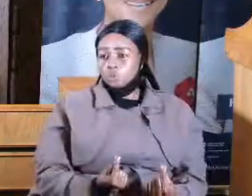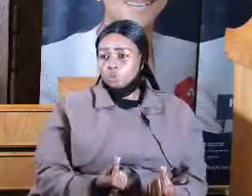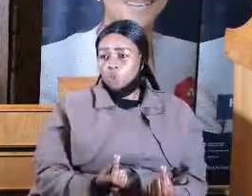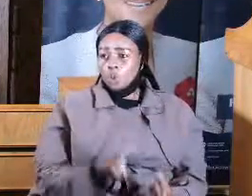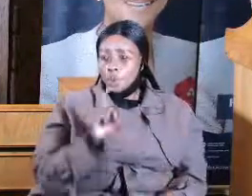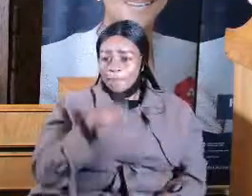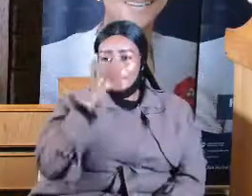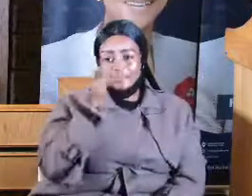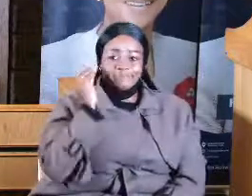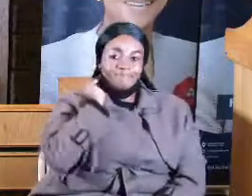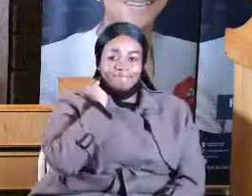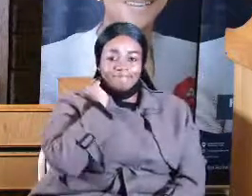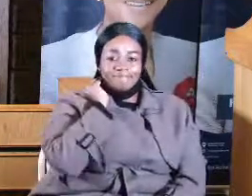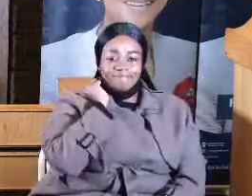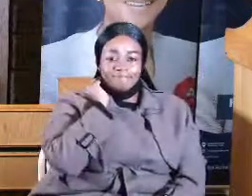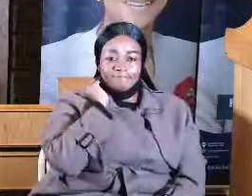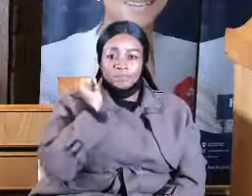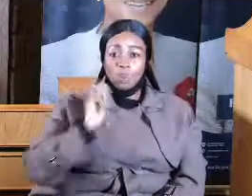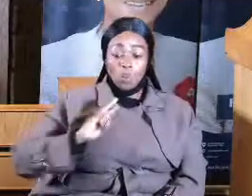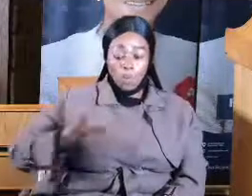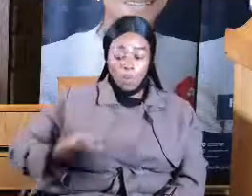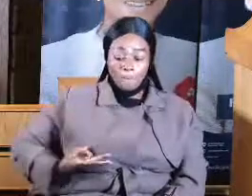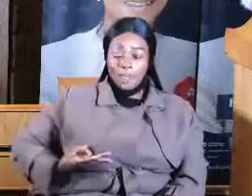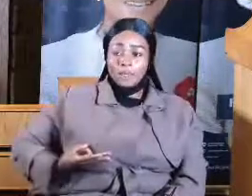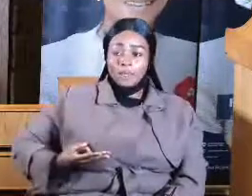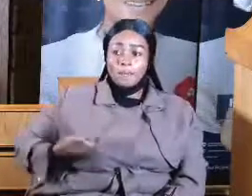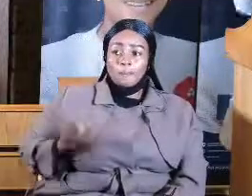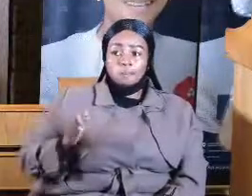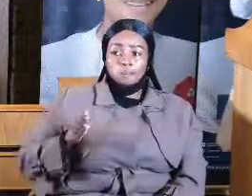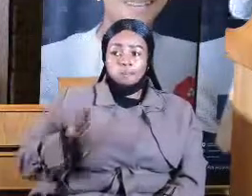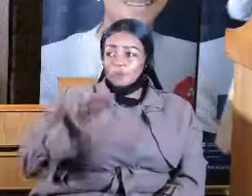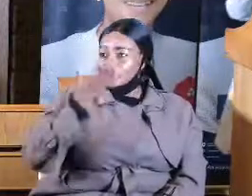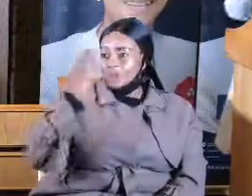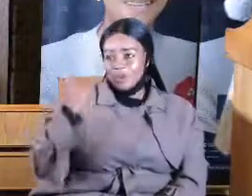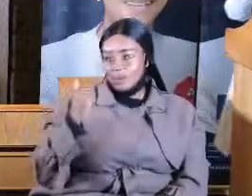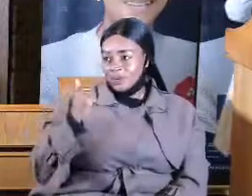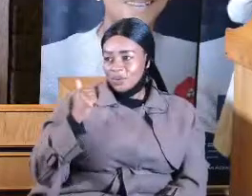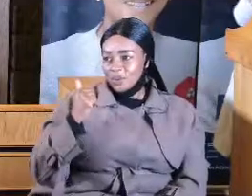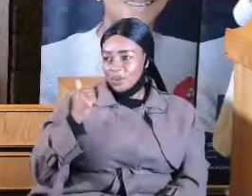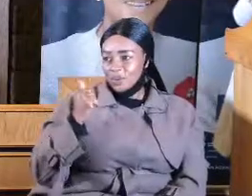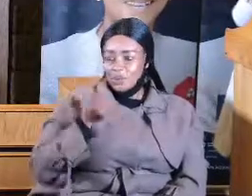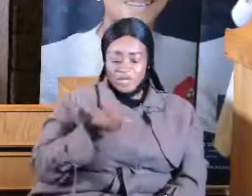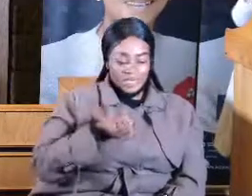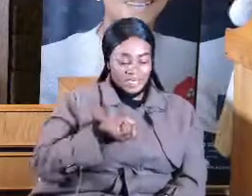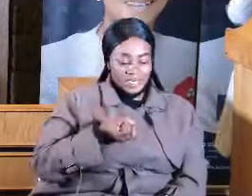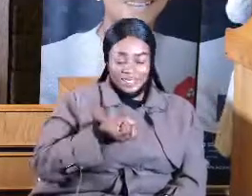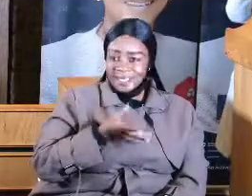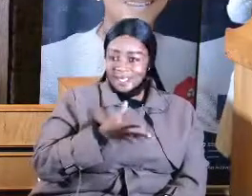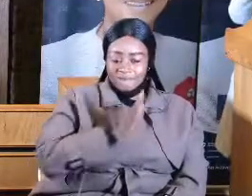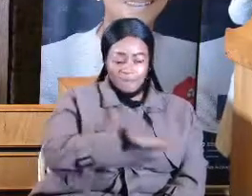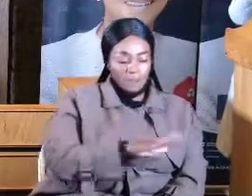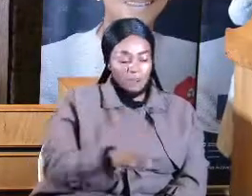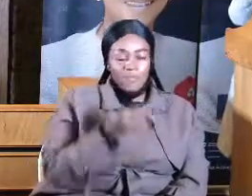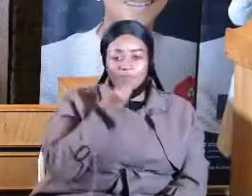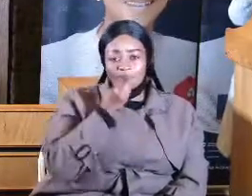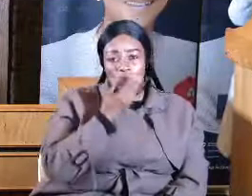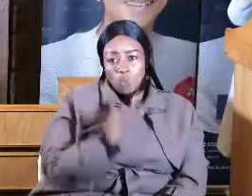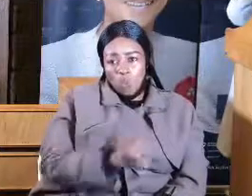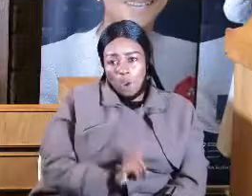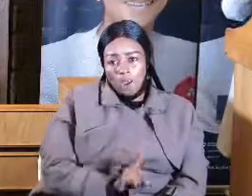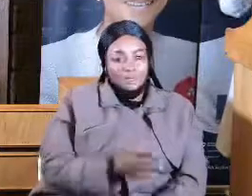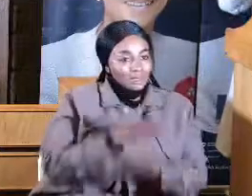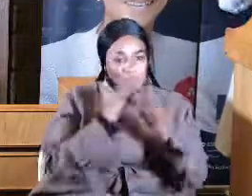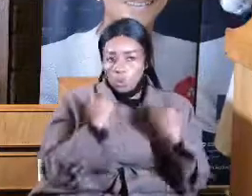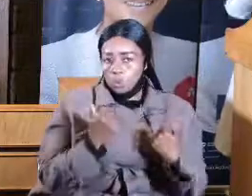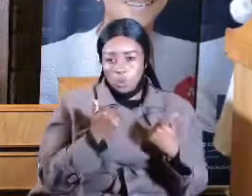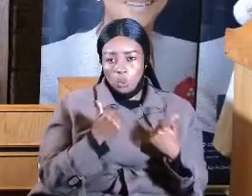our mind, we have that woman who doesn't know what they are going to feed their children tonight when before they go to